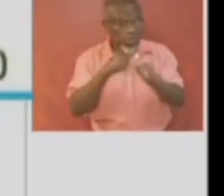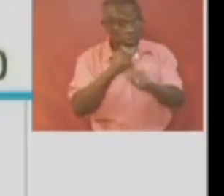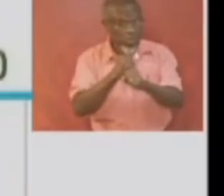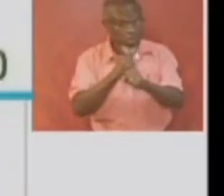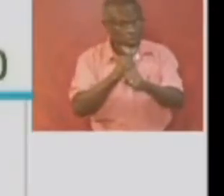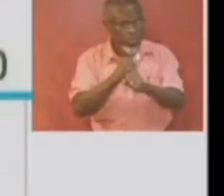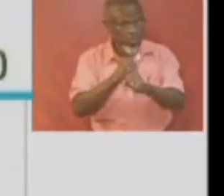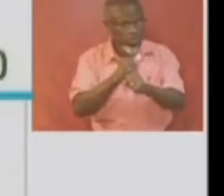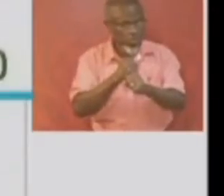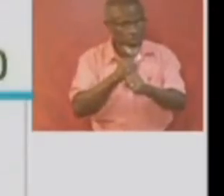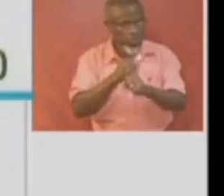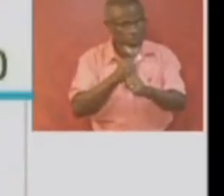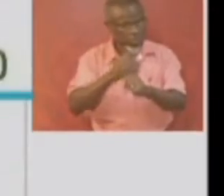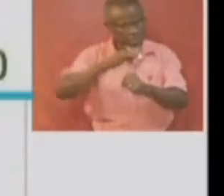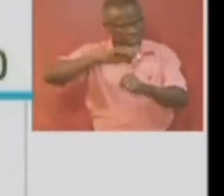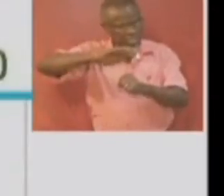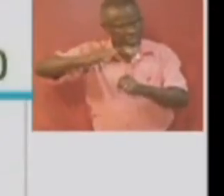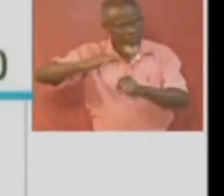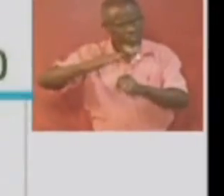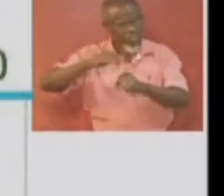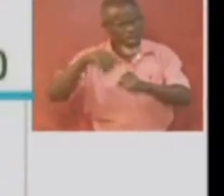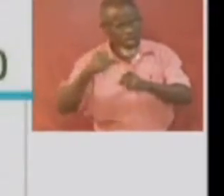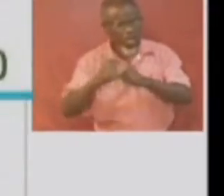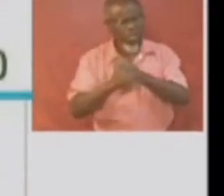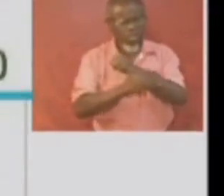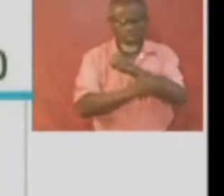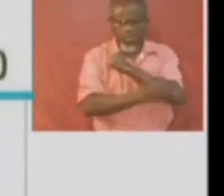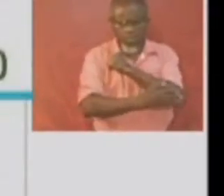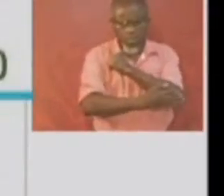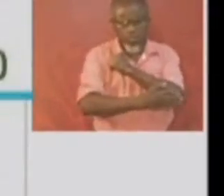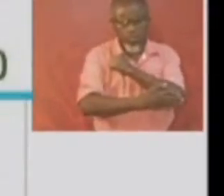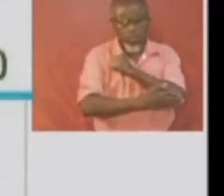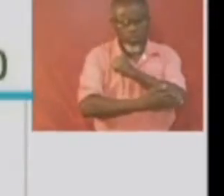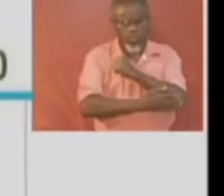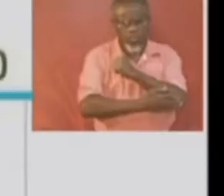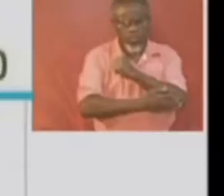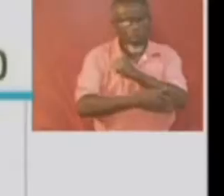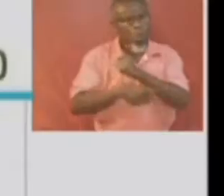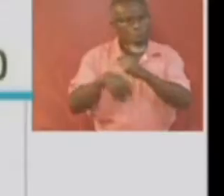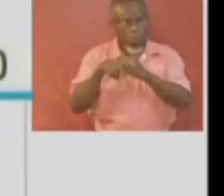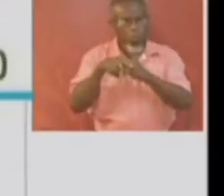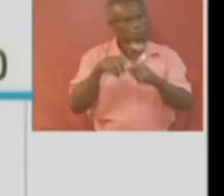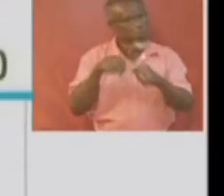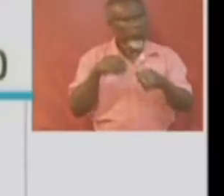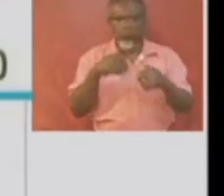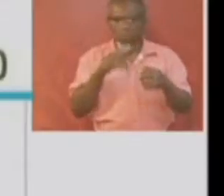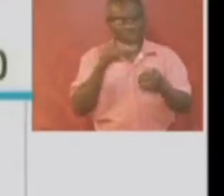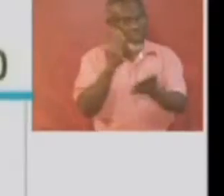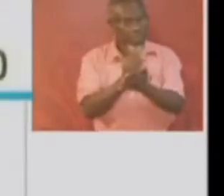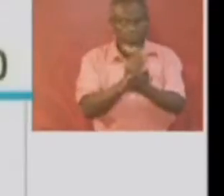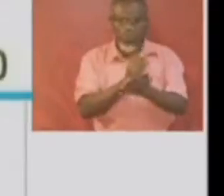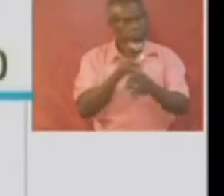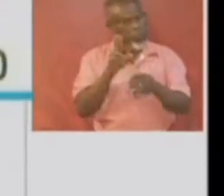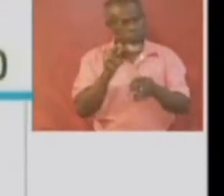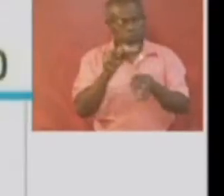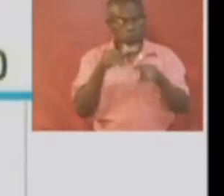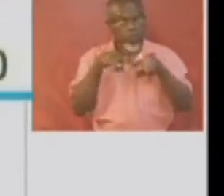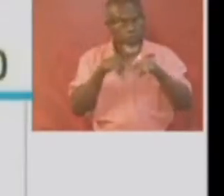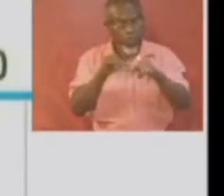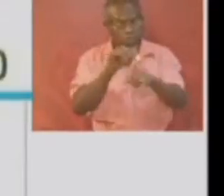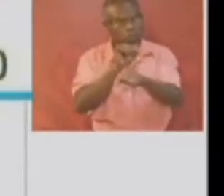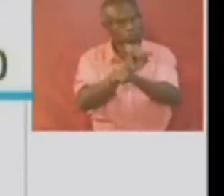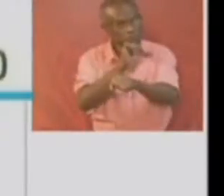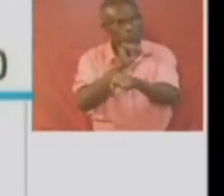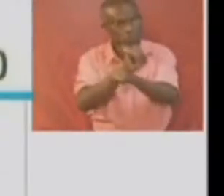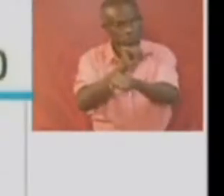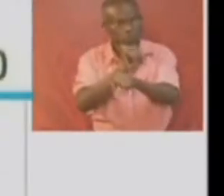countries, our maternity facilities and services have continued to function, including both outpatient and inpatient